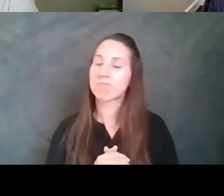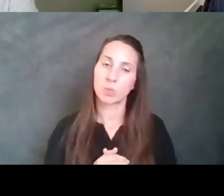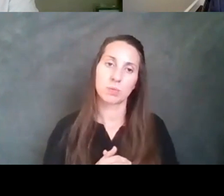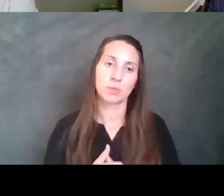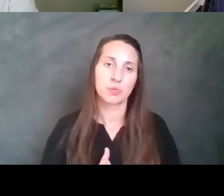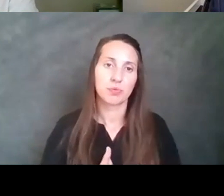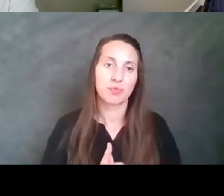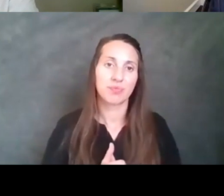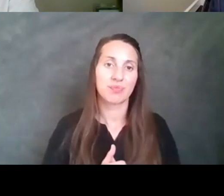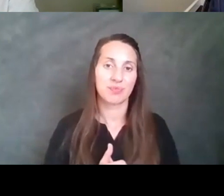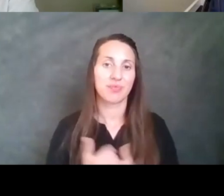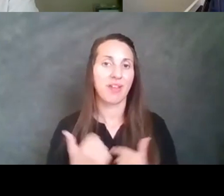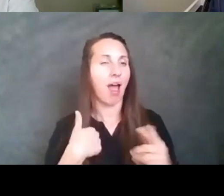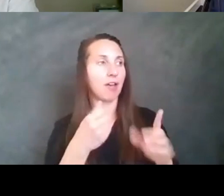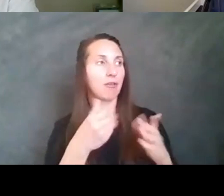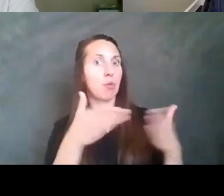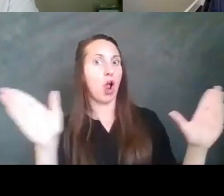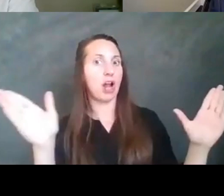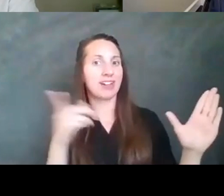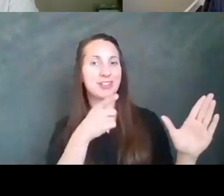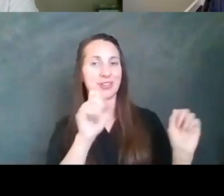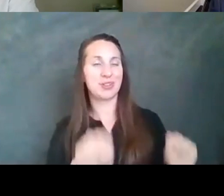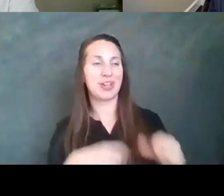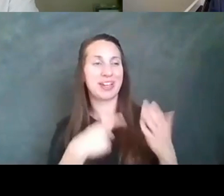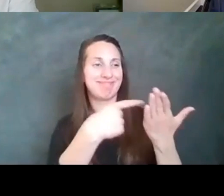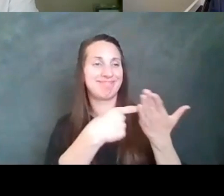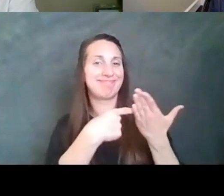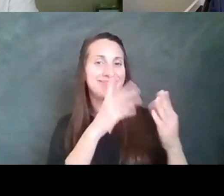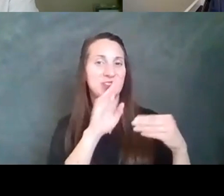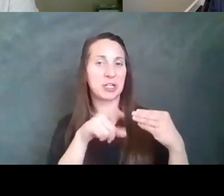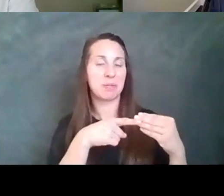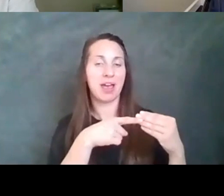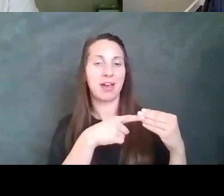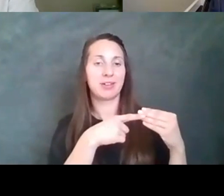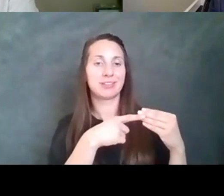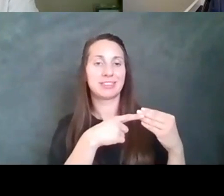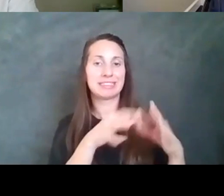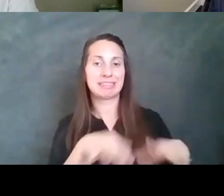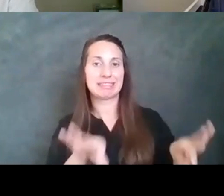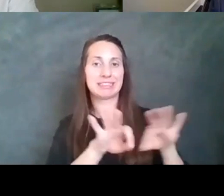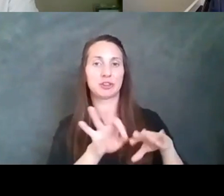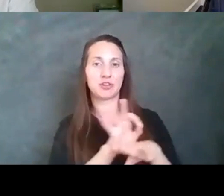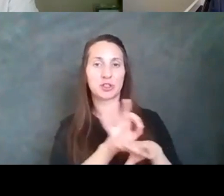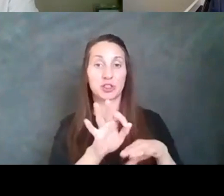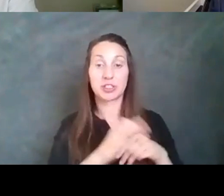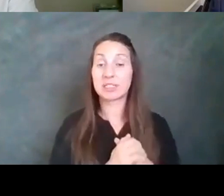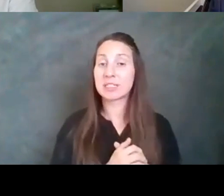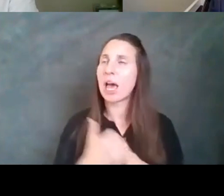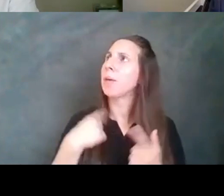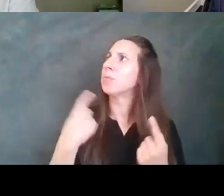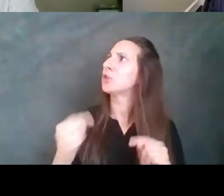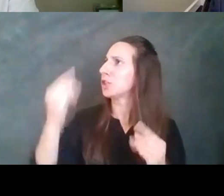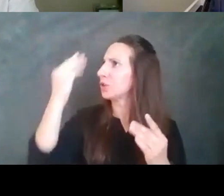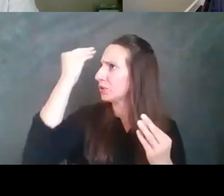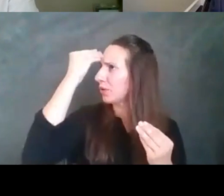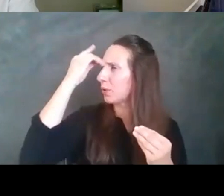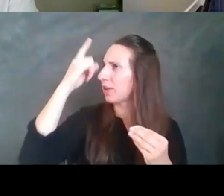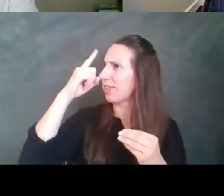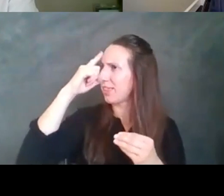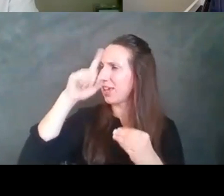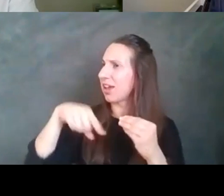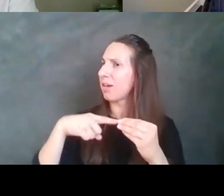you can speak to essential functions overall. So I'm trying to think of an example when